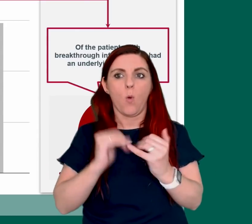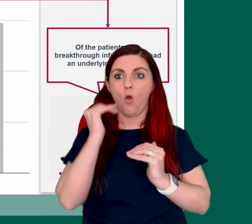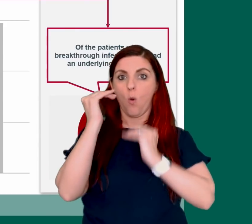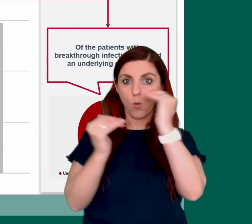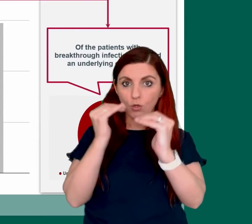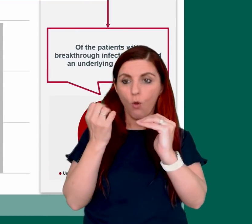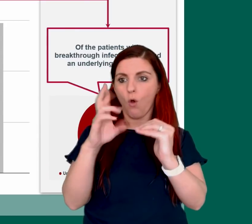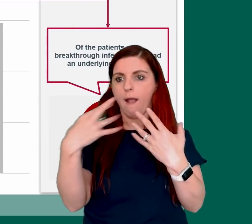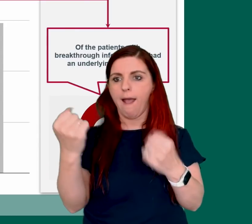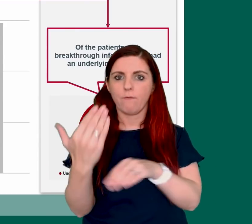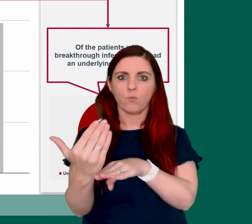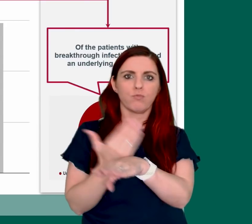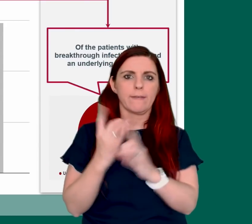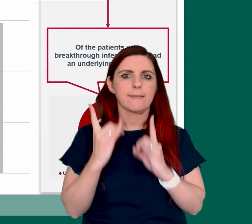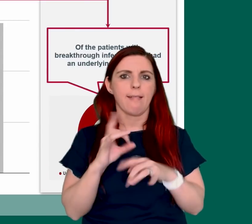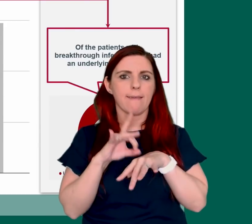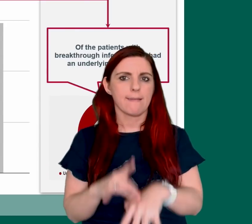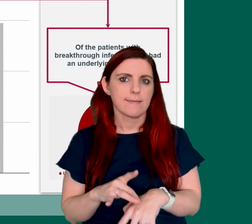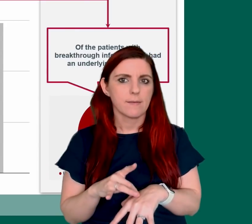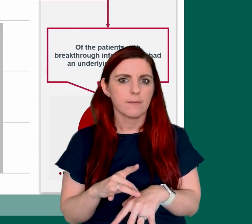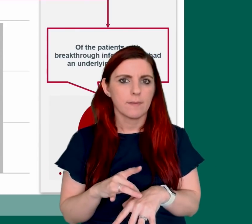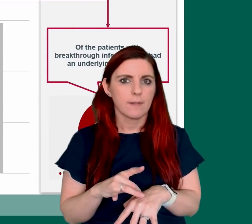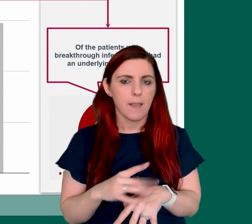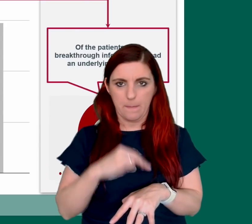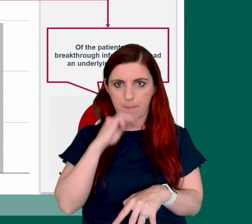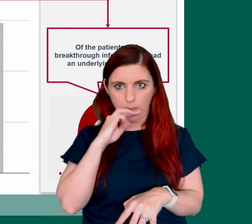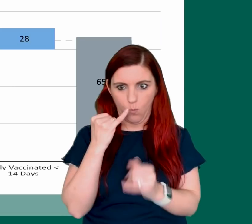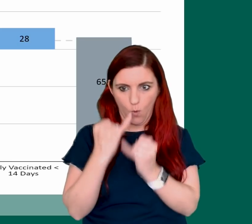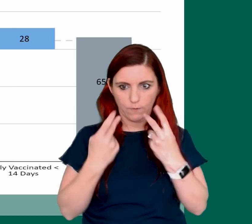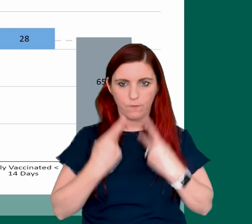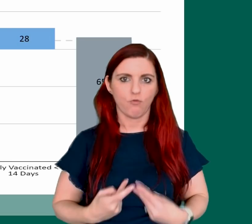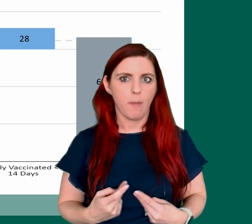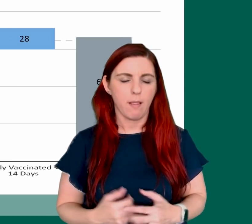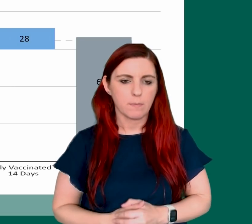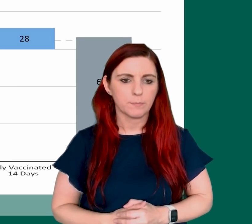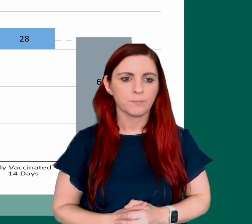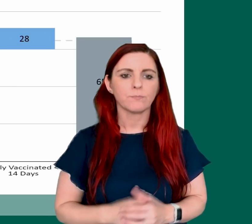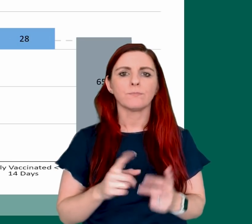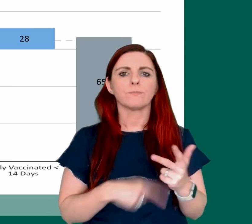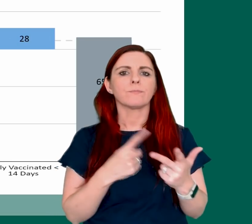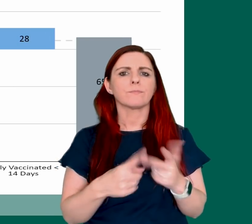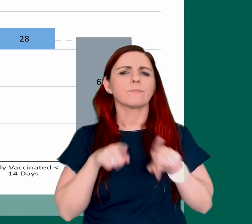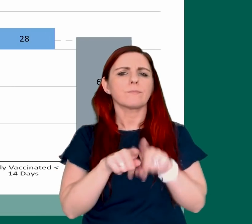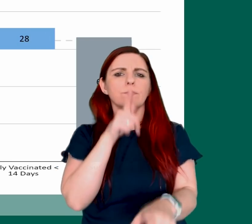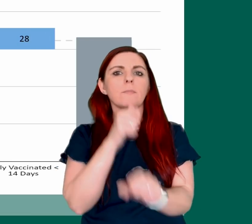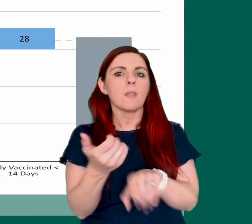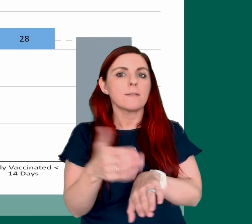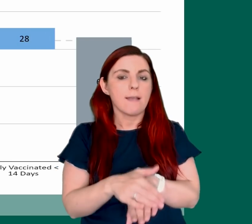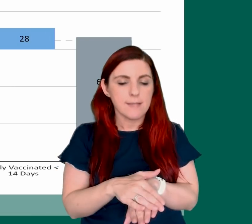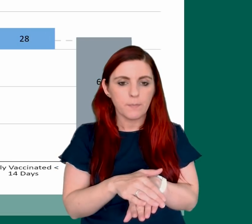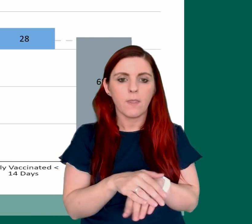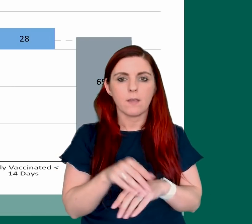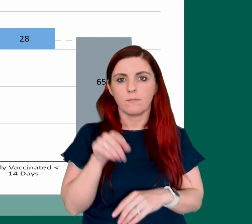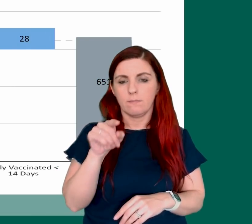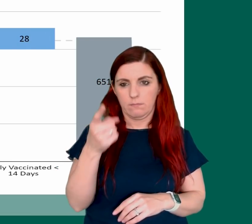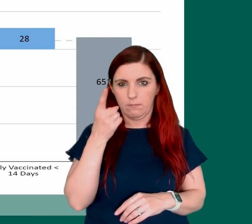and those with underlying conditions that renders them more vulnerable to serious illness. Similarly, looking at deaths, we